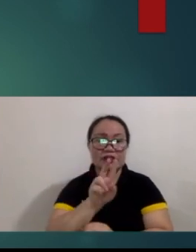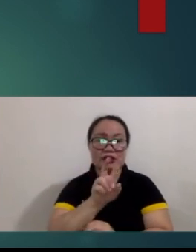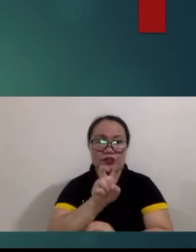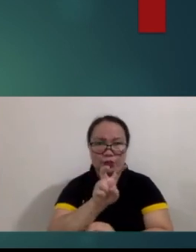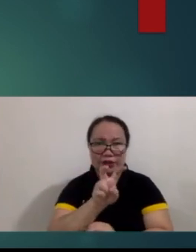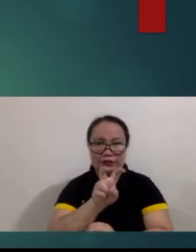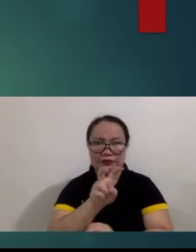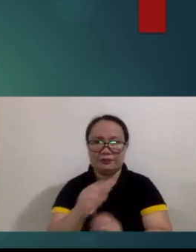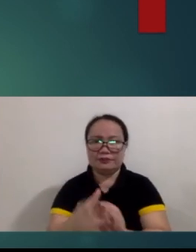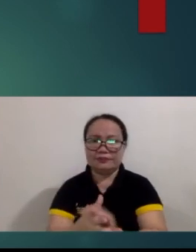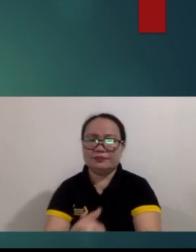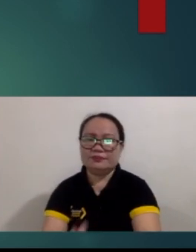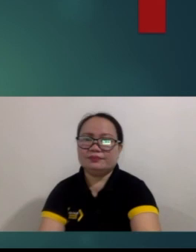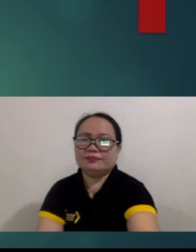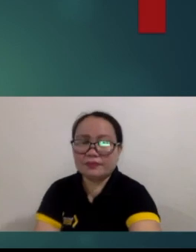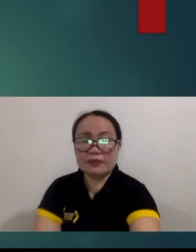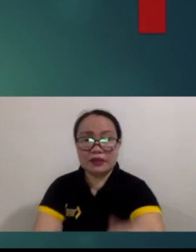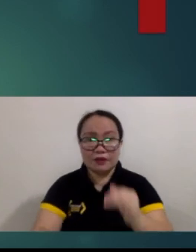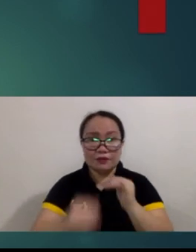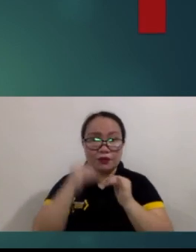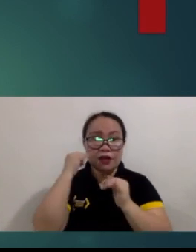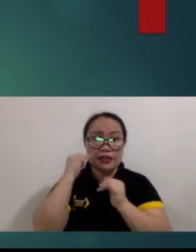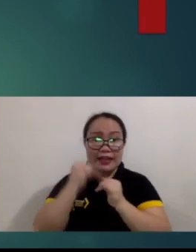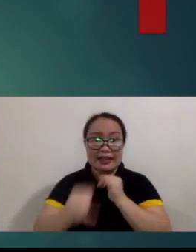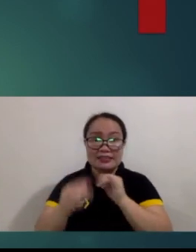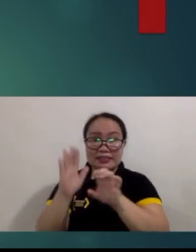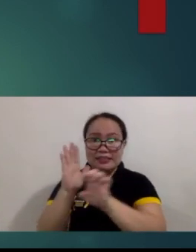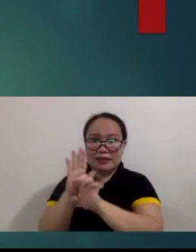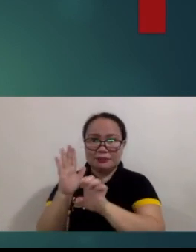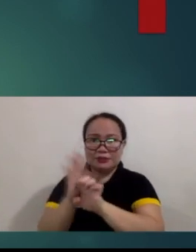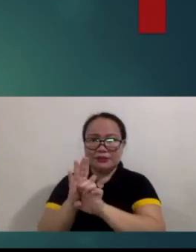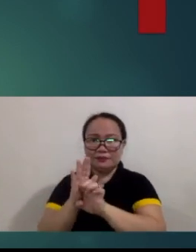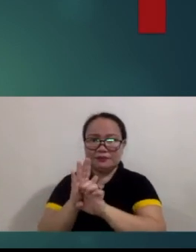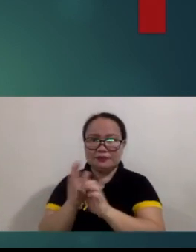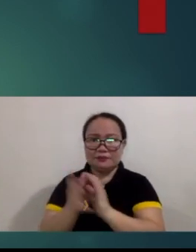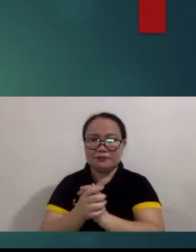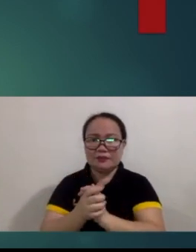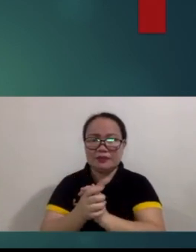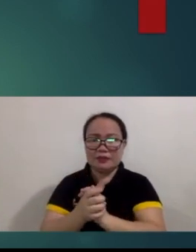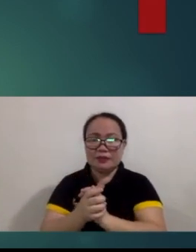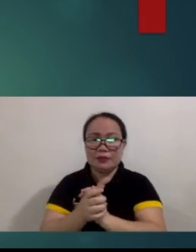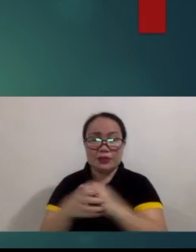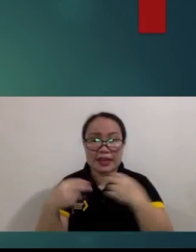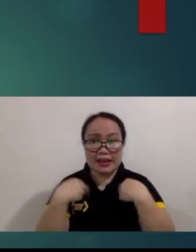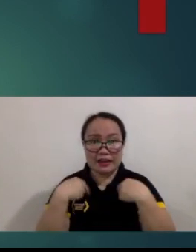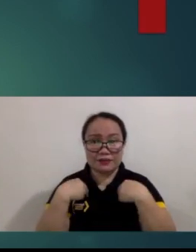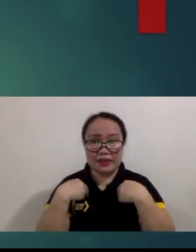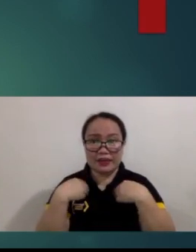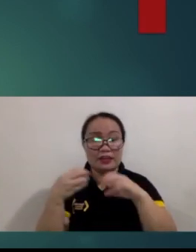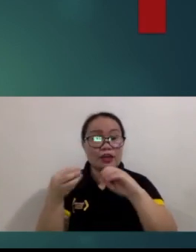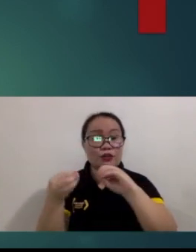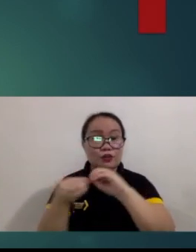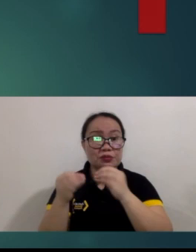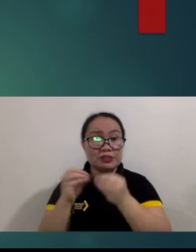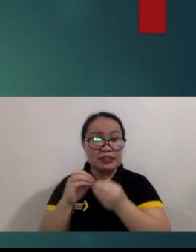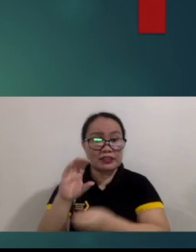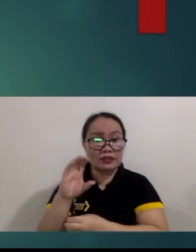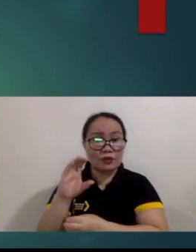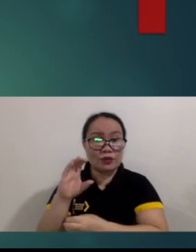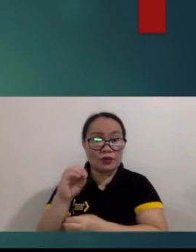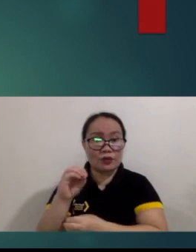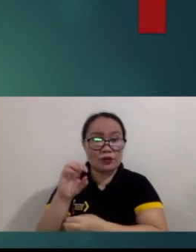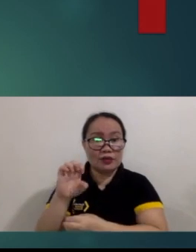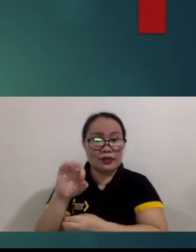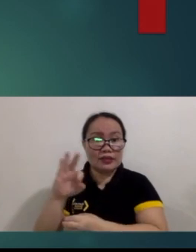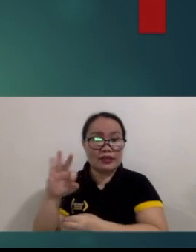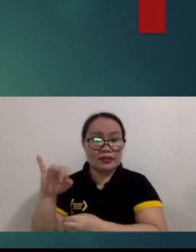b 12. For our last example, we have a numerical